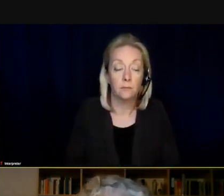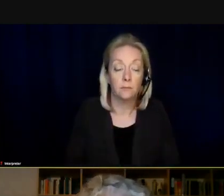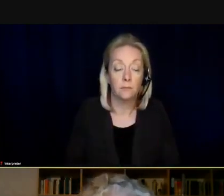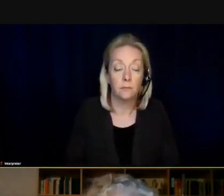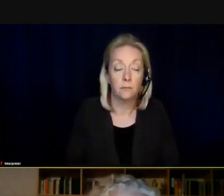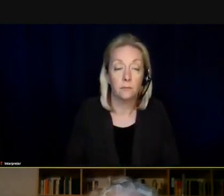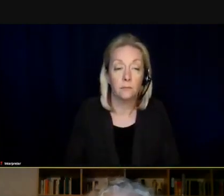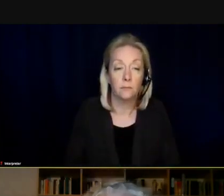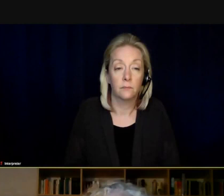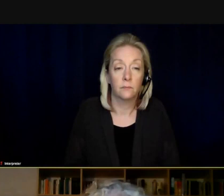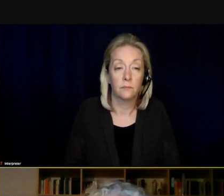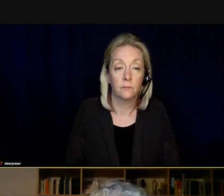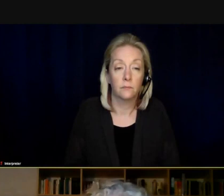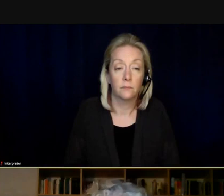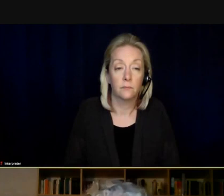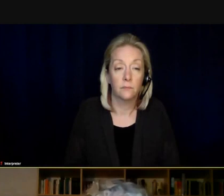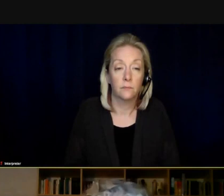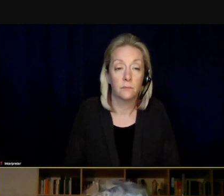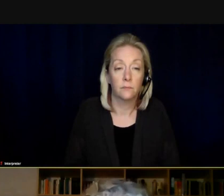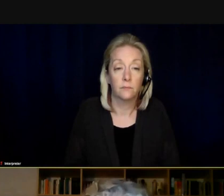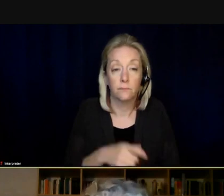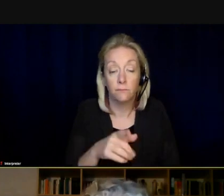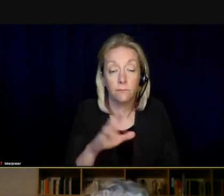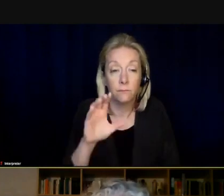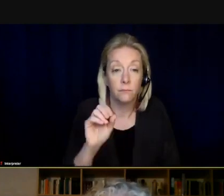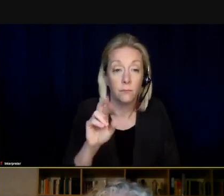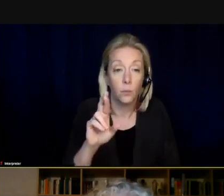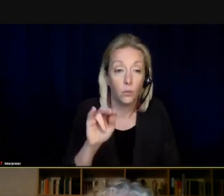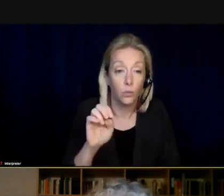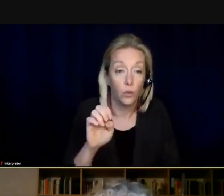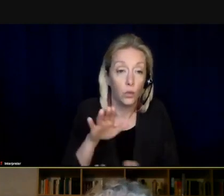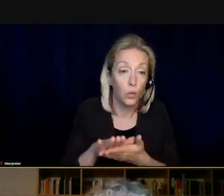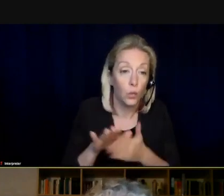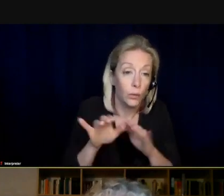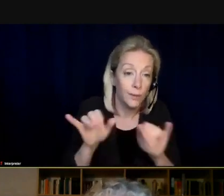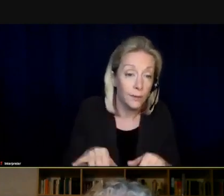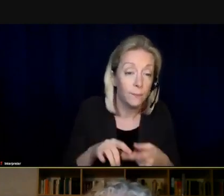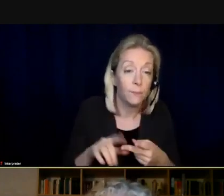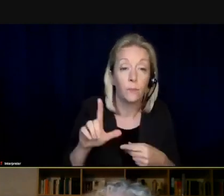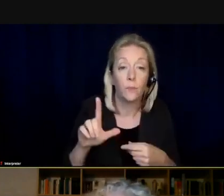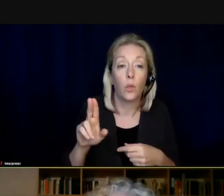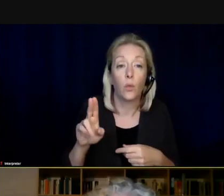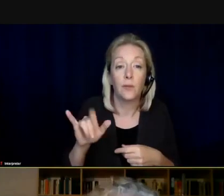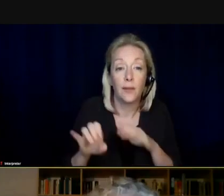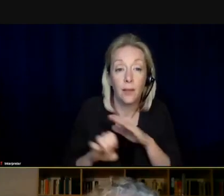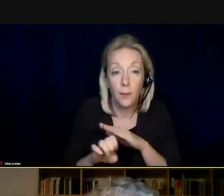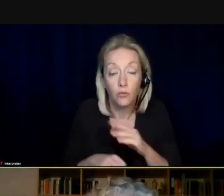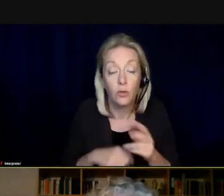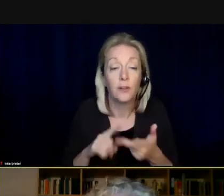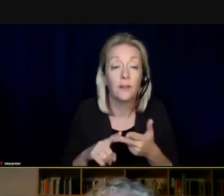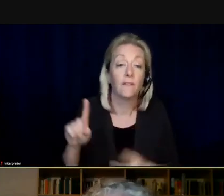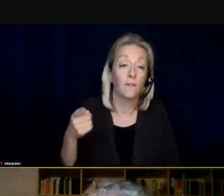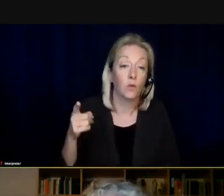fake classes. And so here's Corinne's school system, Lucy Elementary School. The class is first